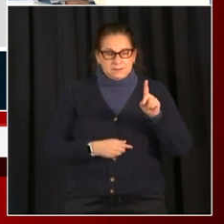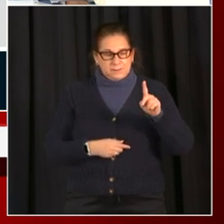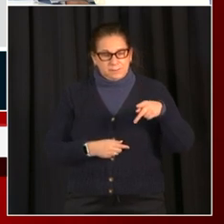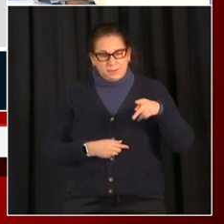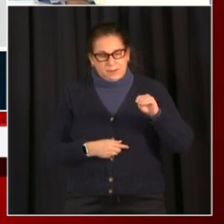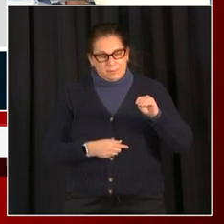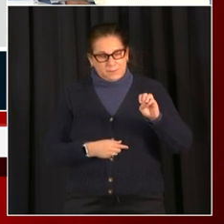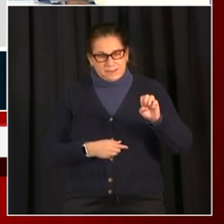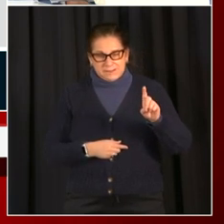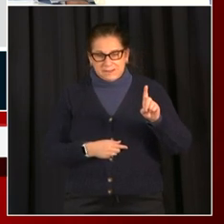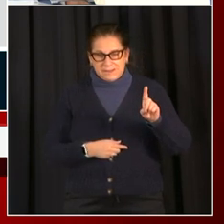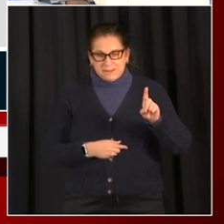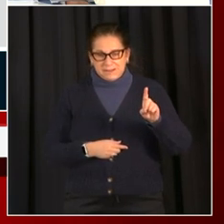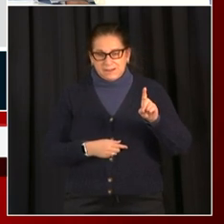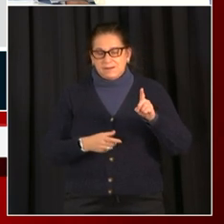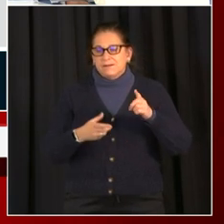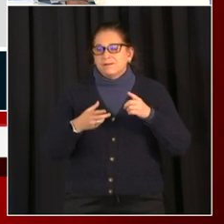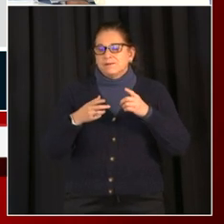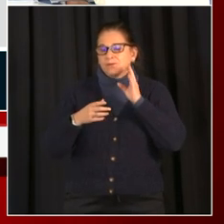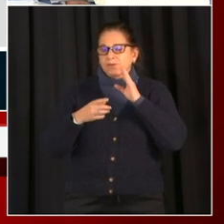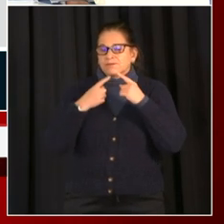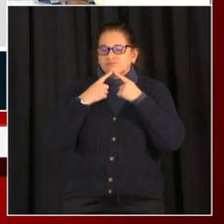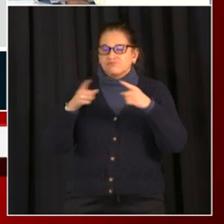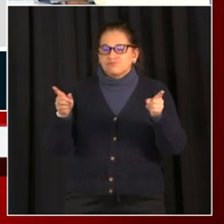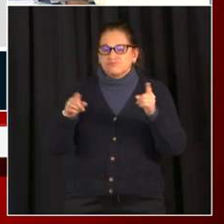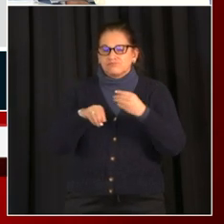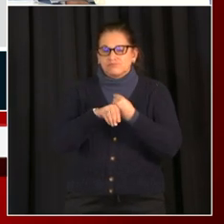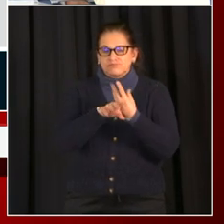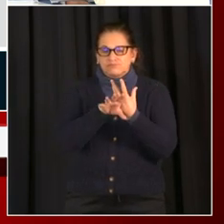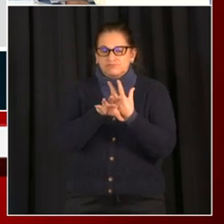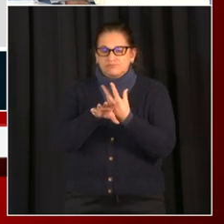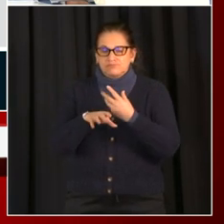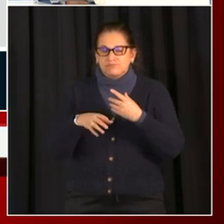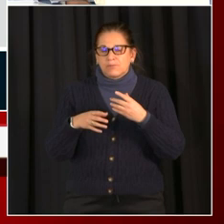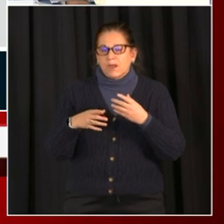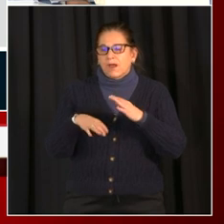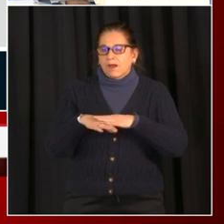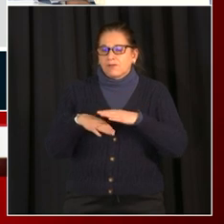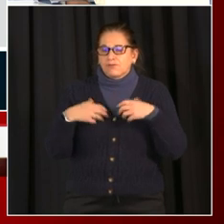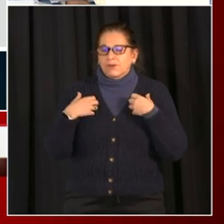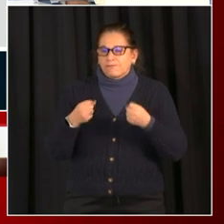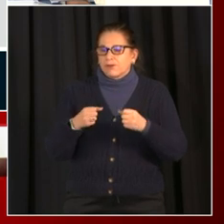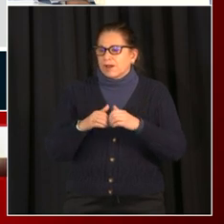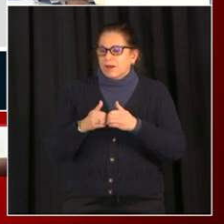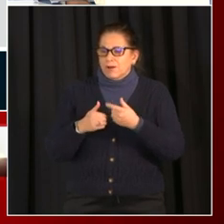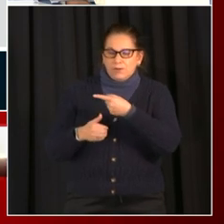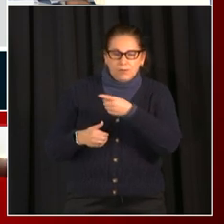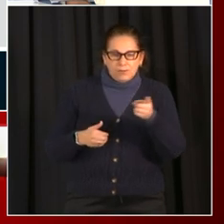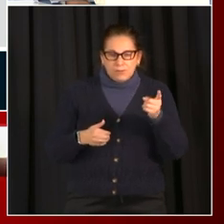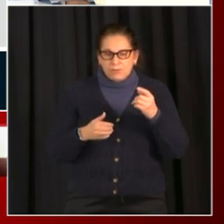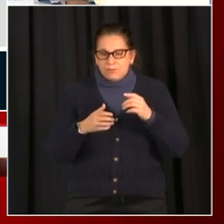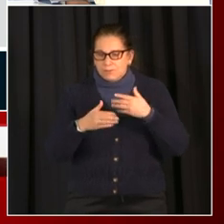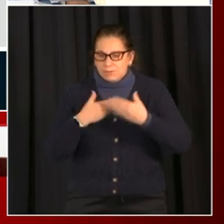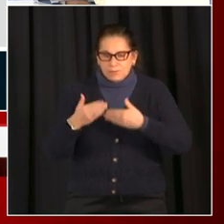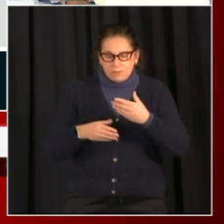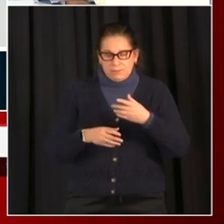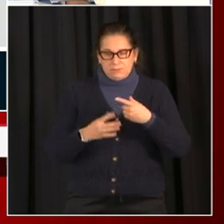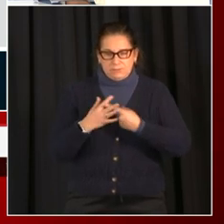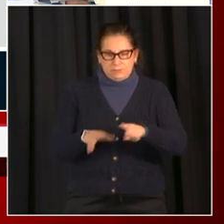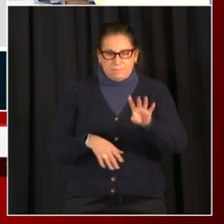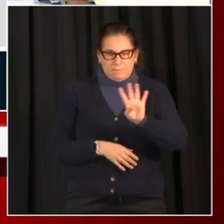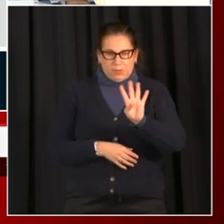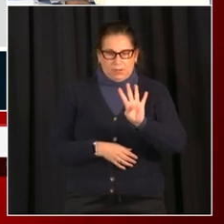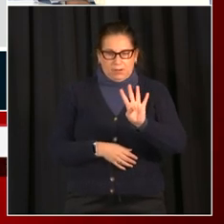at 4 p.m. And we'll have a town hall where we'll talk through the elements of the Entertainment Bridge Fund in order to walk